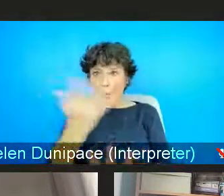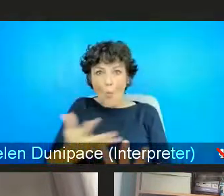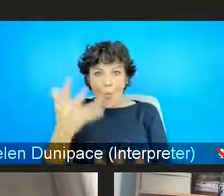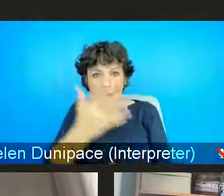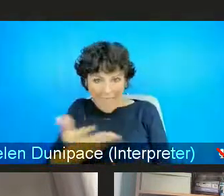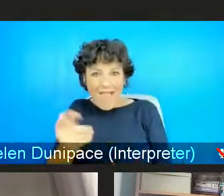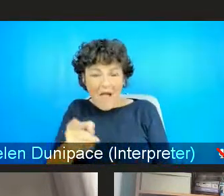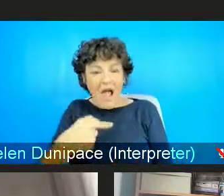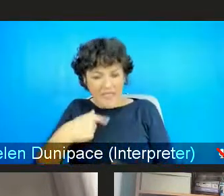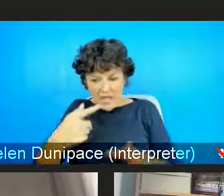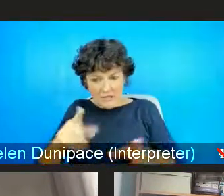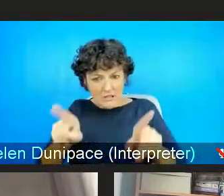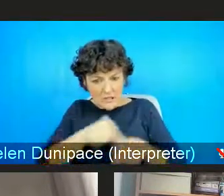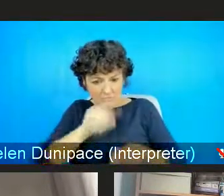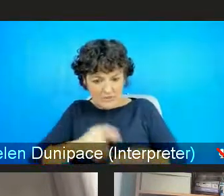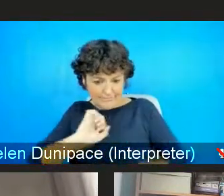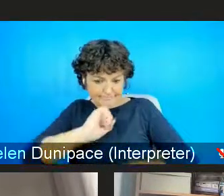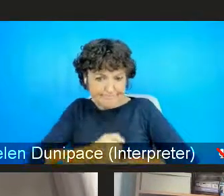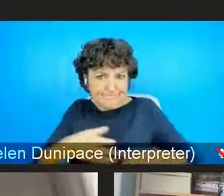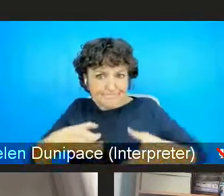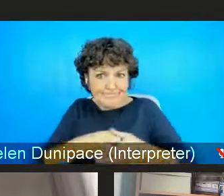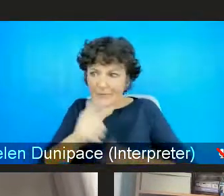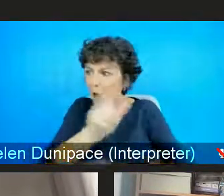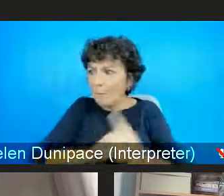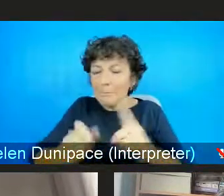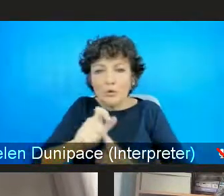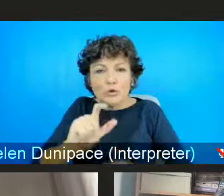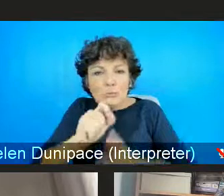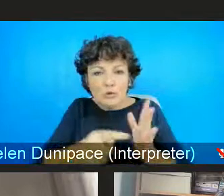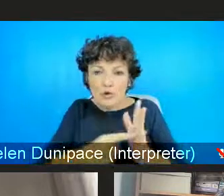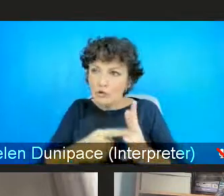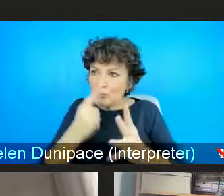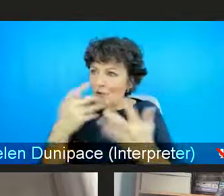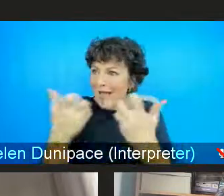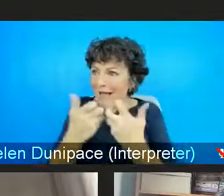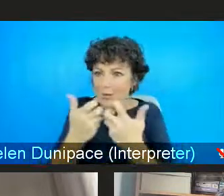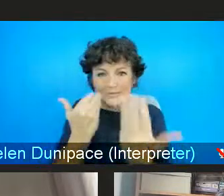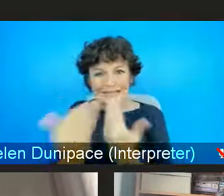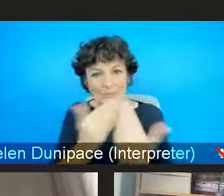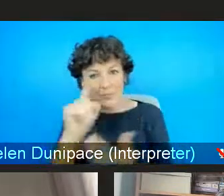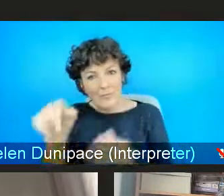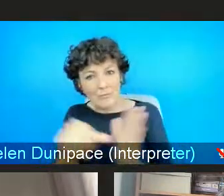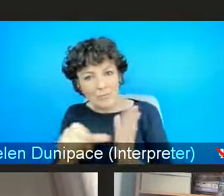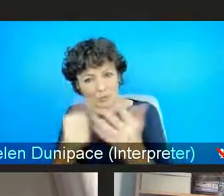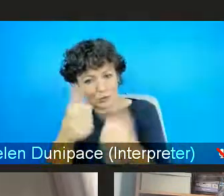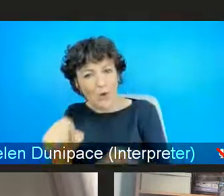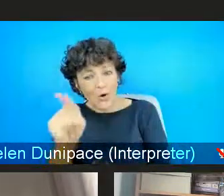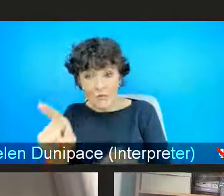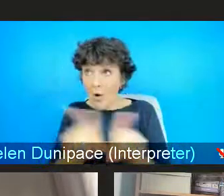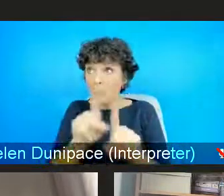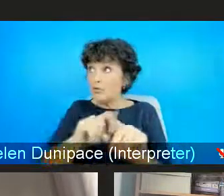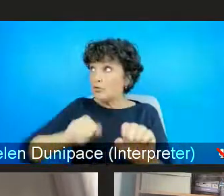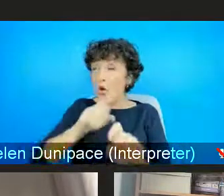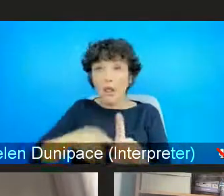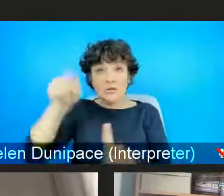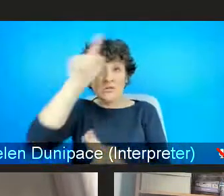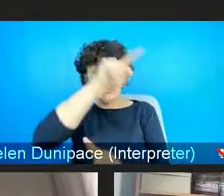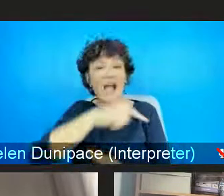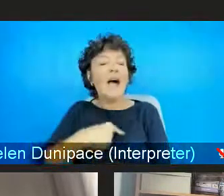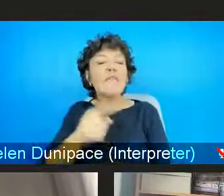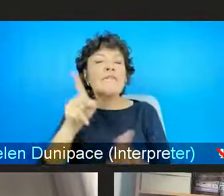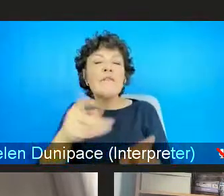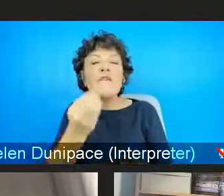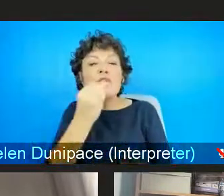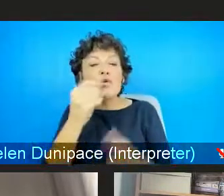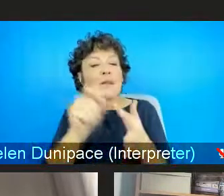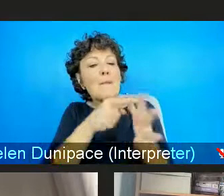working to try and address that. There's some fantastic community projects in Glasgow and I'm sure elsewhere, around the country. Food pantries, which are